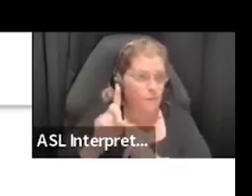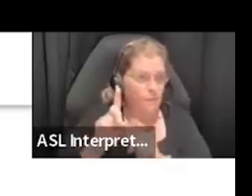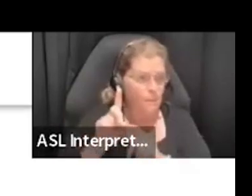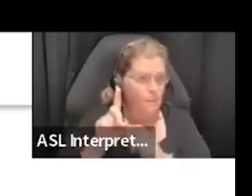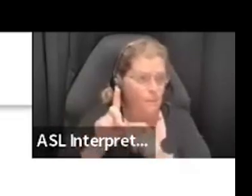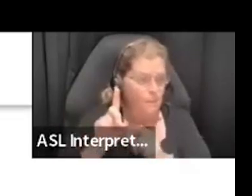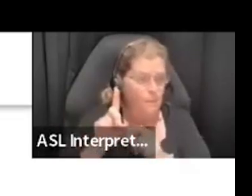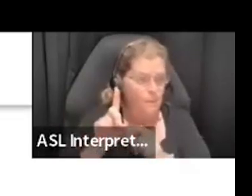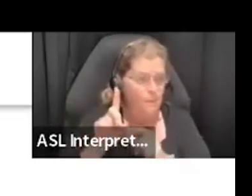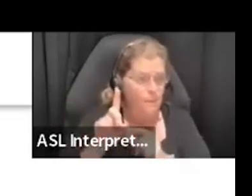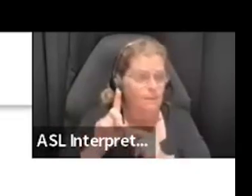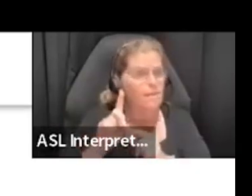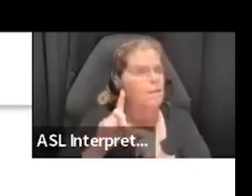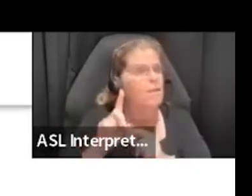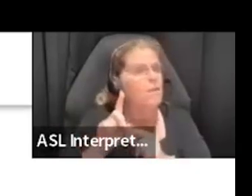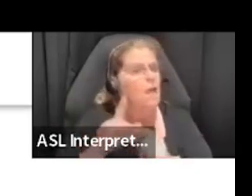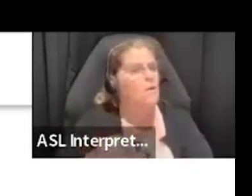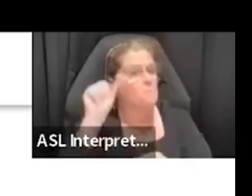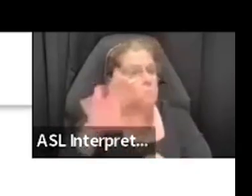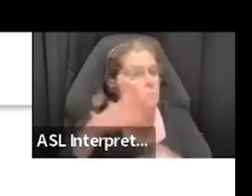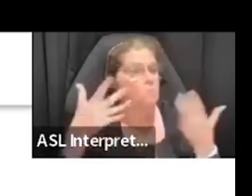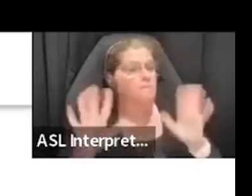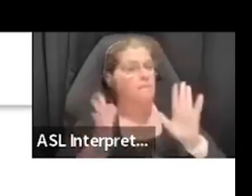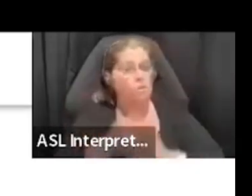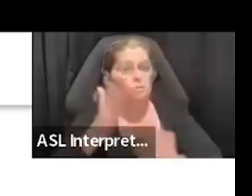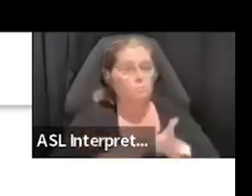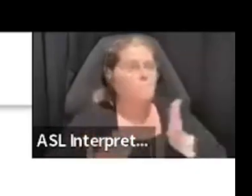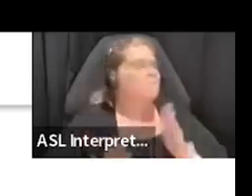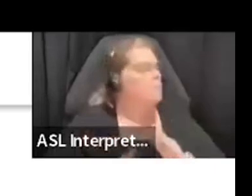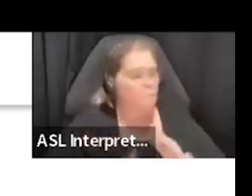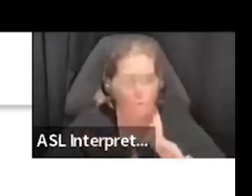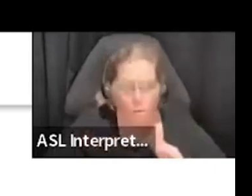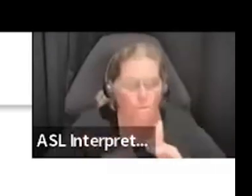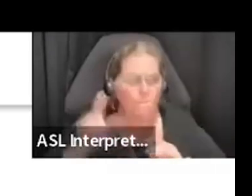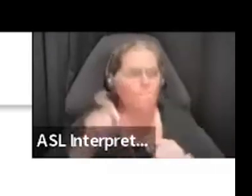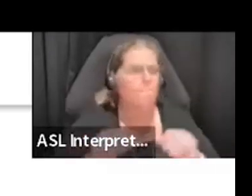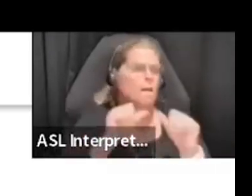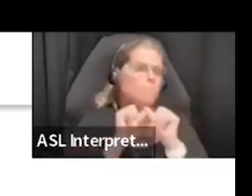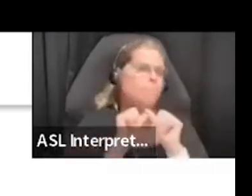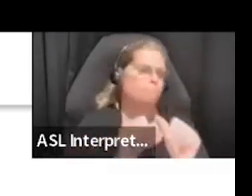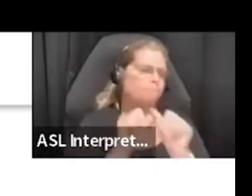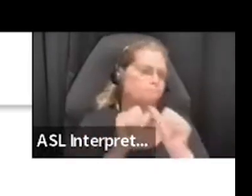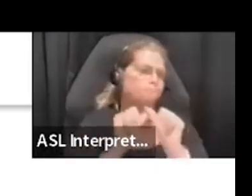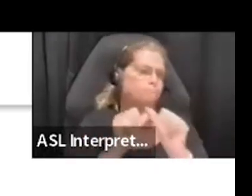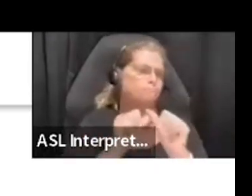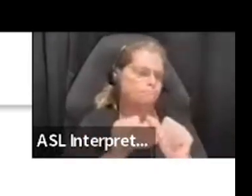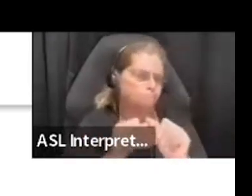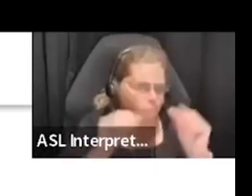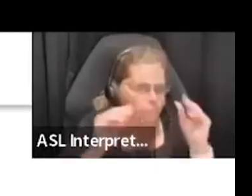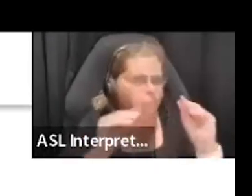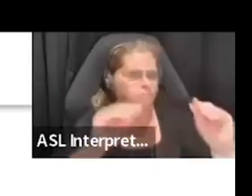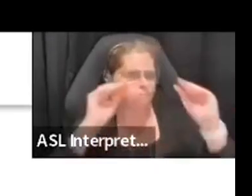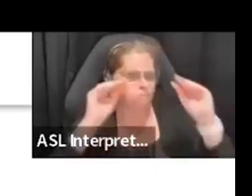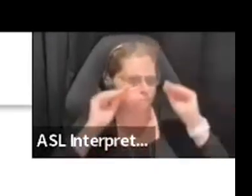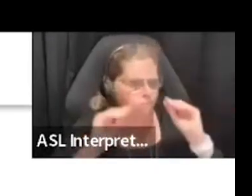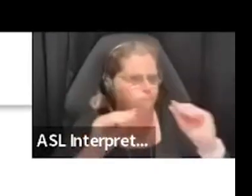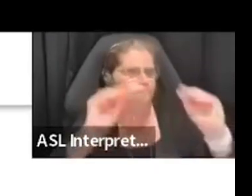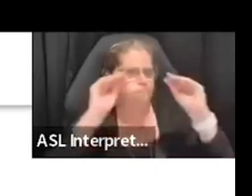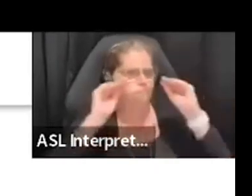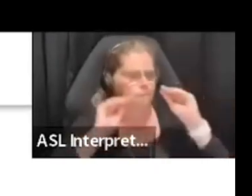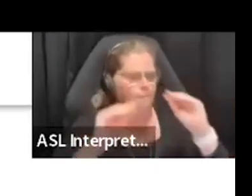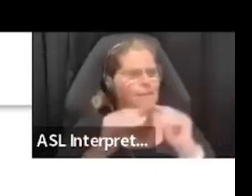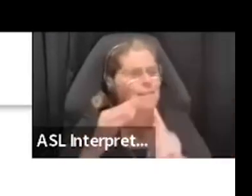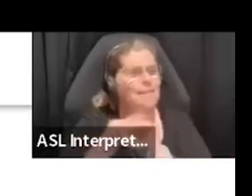be ongoing. And it's not something that's like a one and done thing, especially when you're bringing in